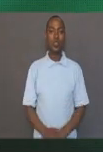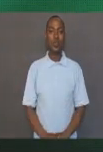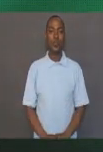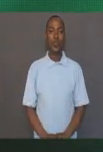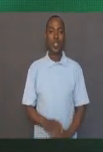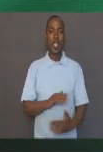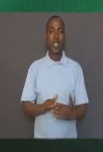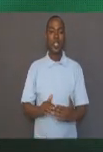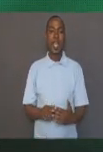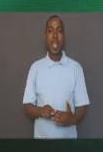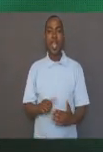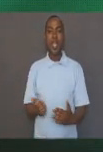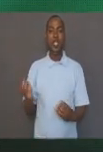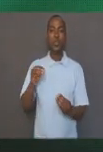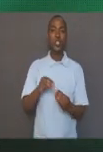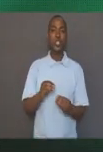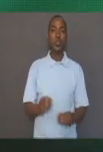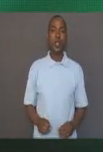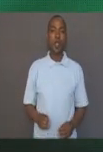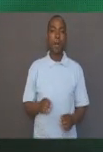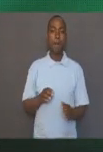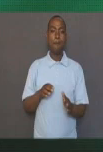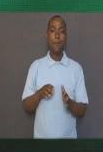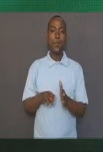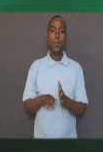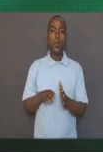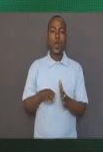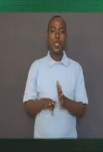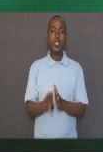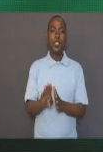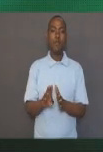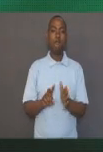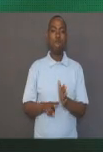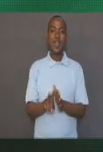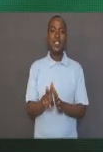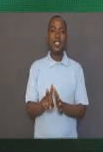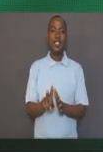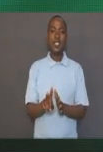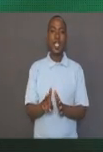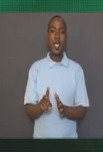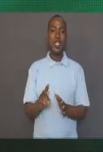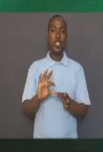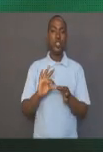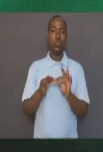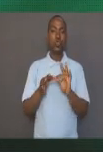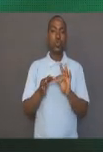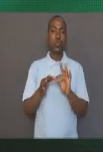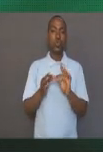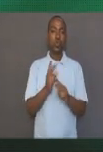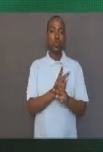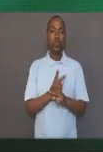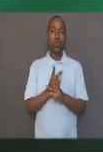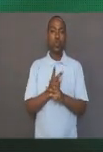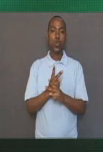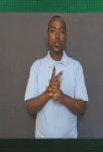They also research the vectors and means to control diseases.